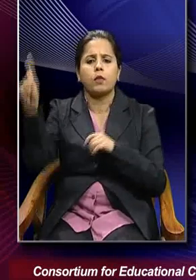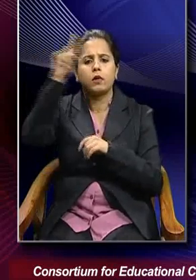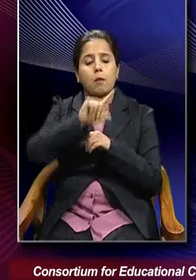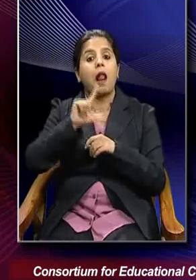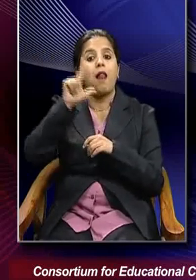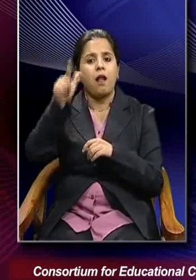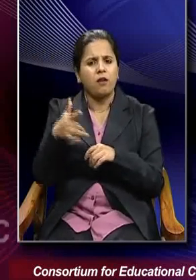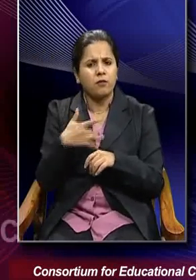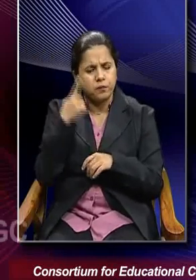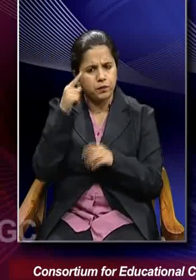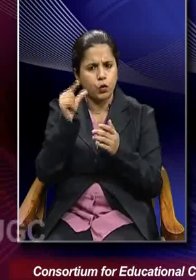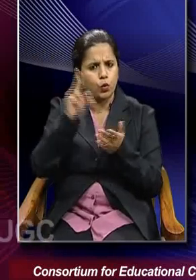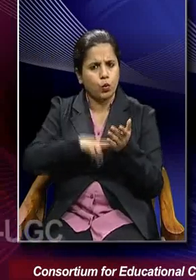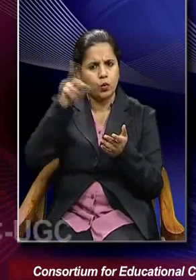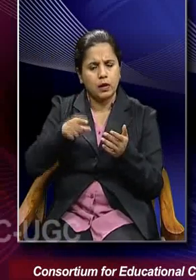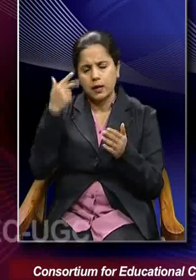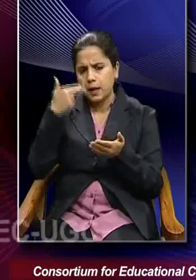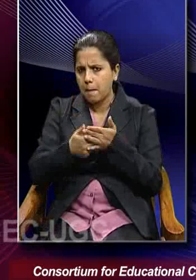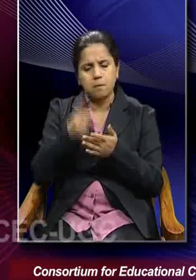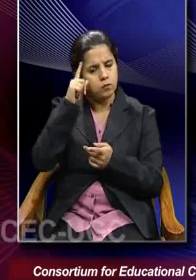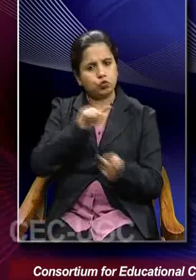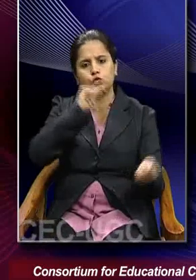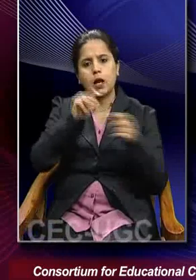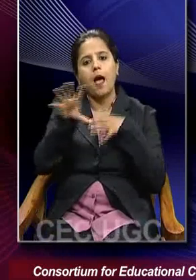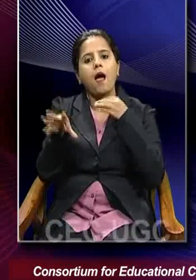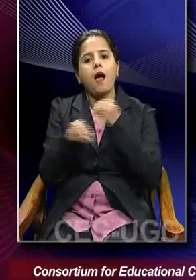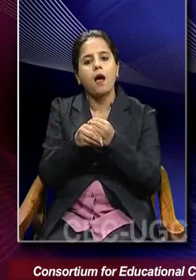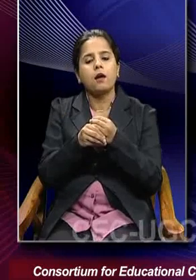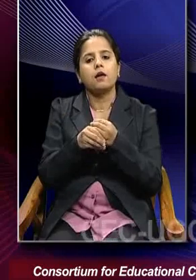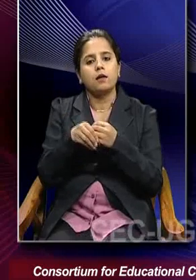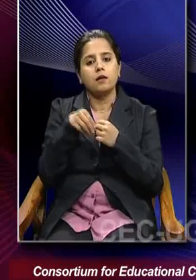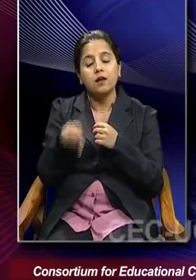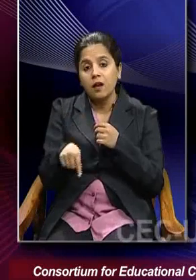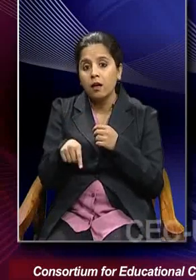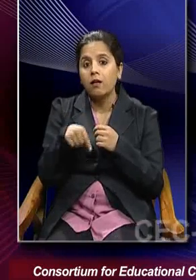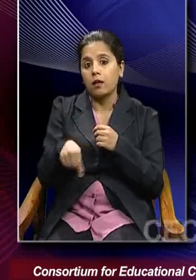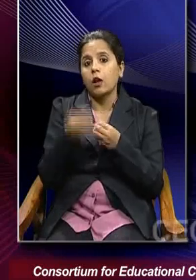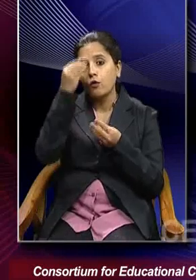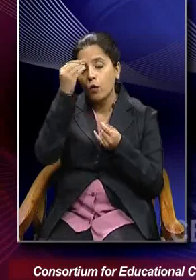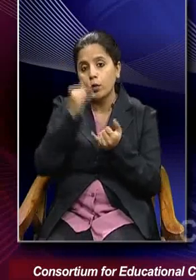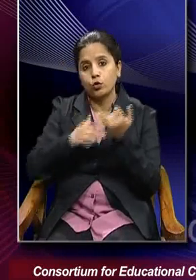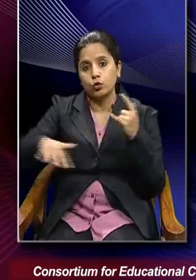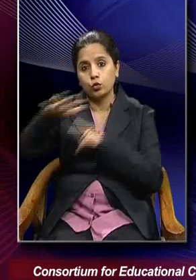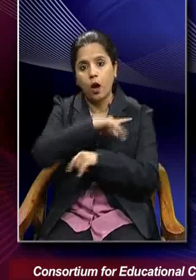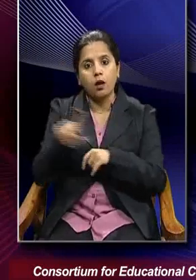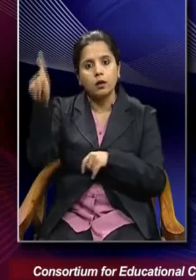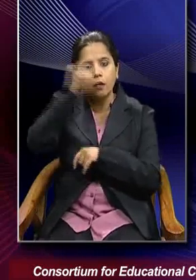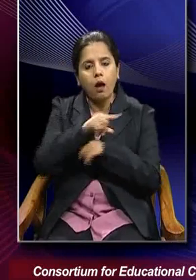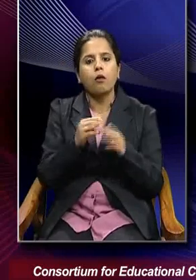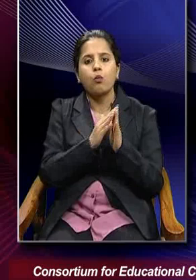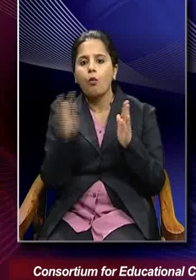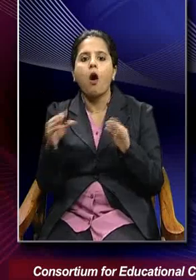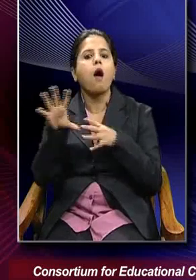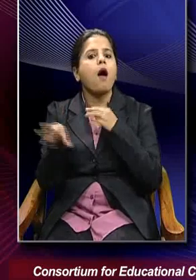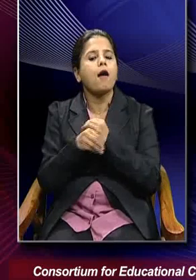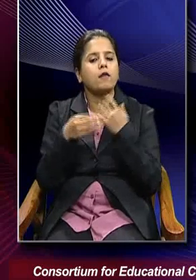later the United Nations renamed it by adding and Information Society Day ahead. We